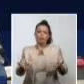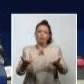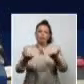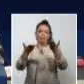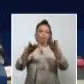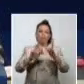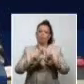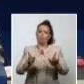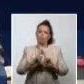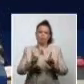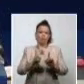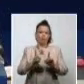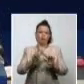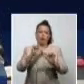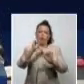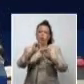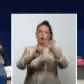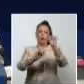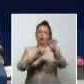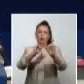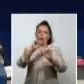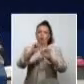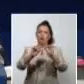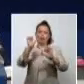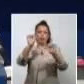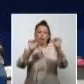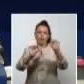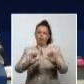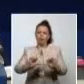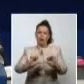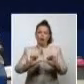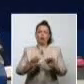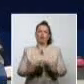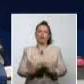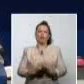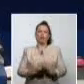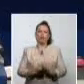And we convey our condolences.